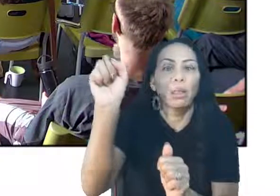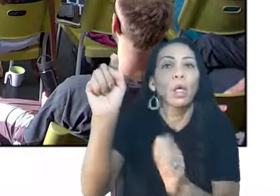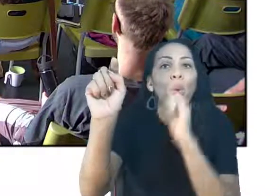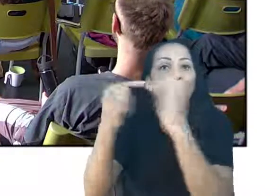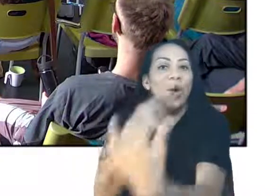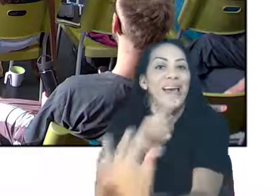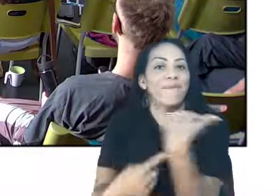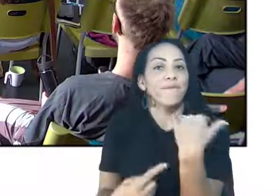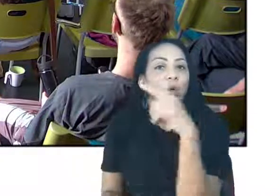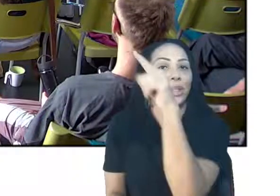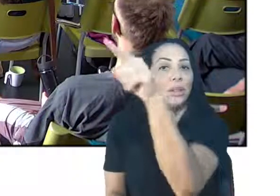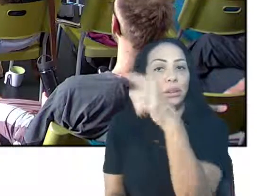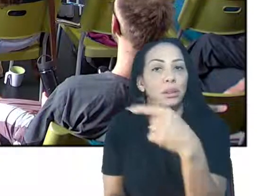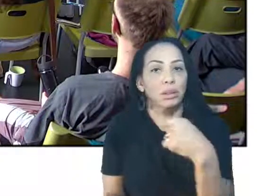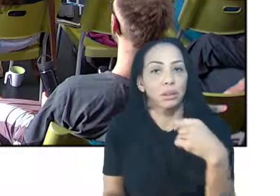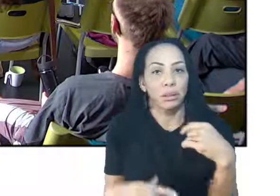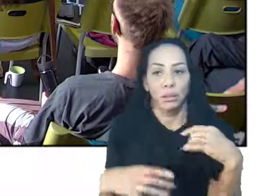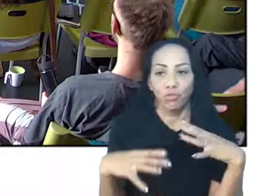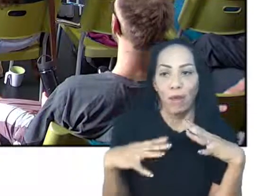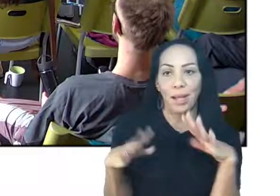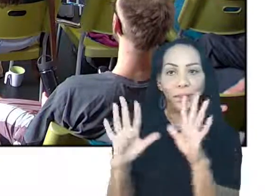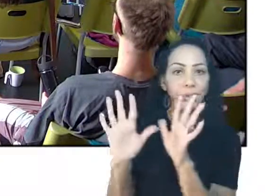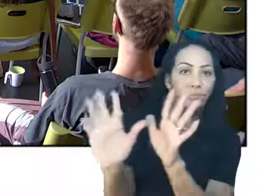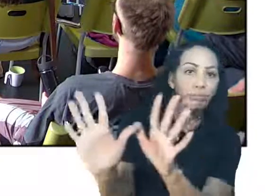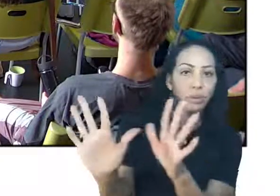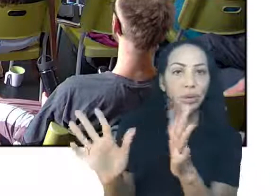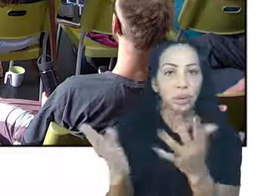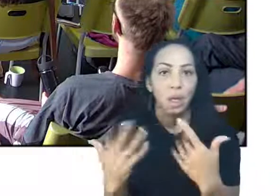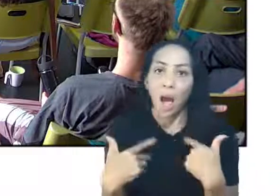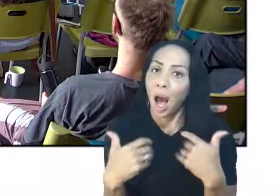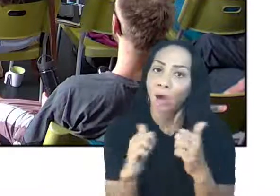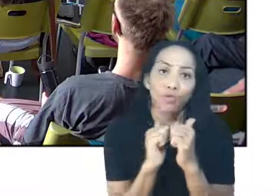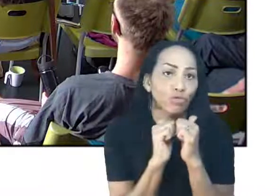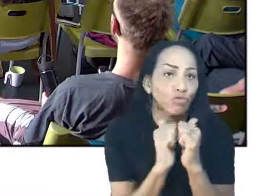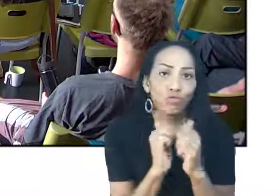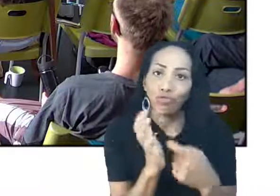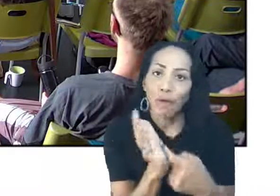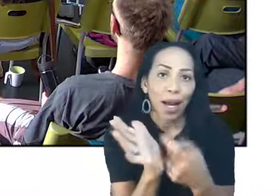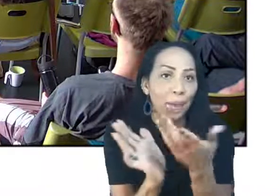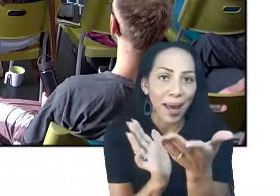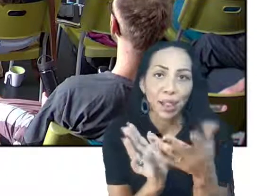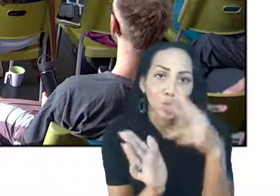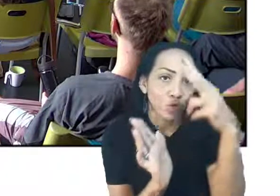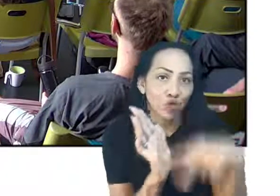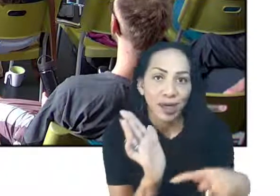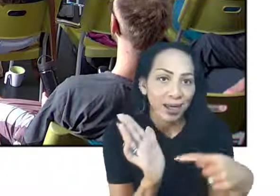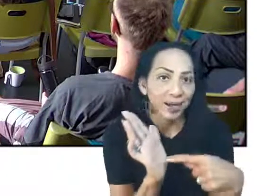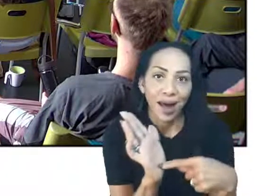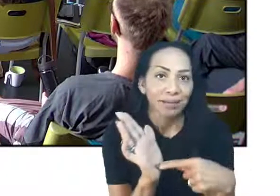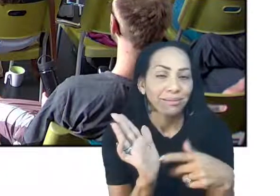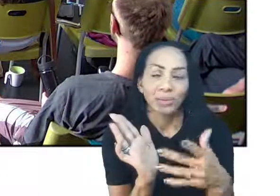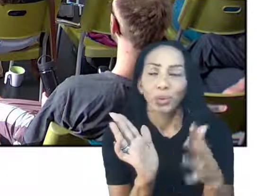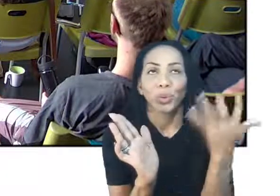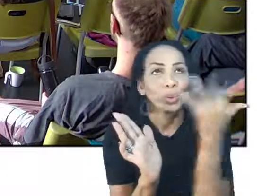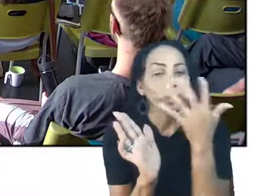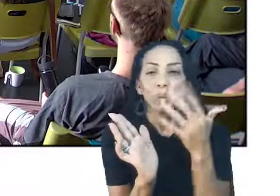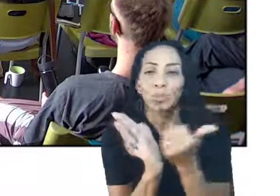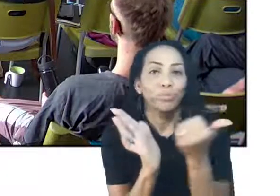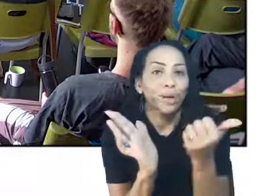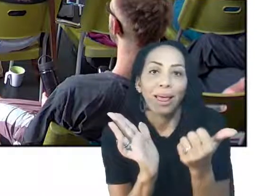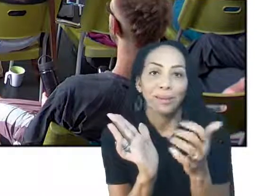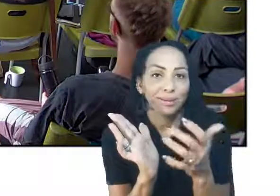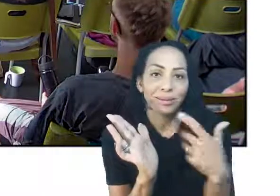heavily. Yeah, I really recommend the essay. It's brilliant. I can get the link up. Thank you.